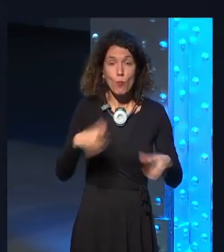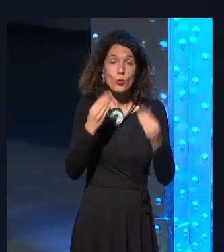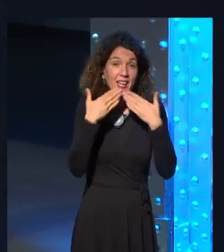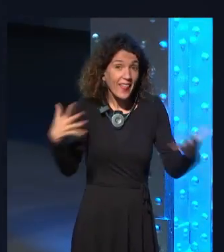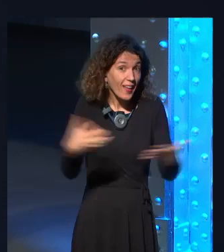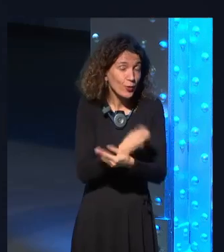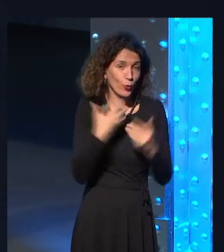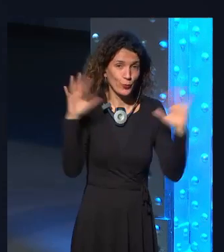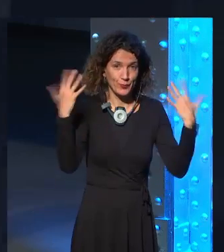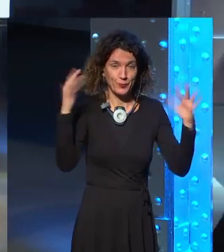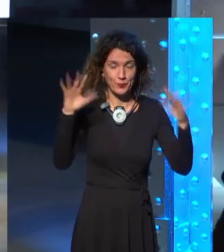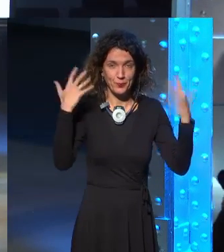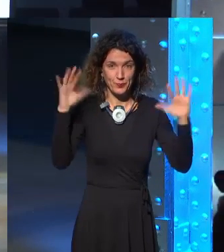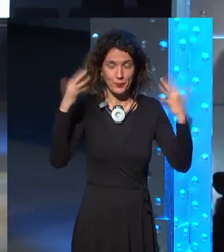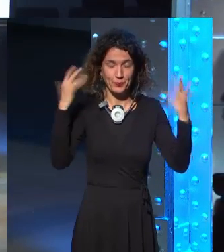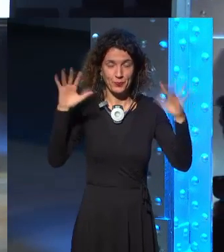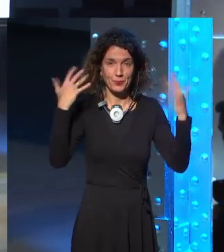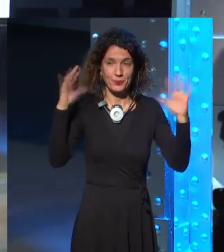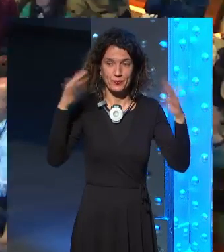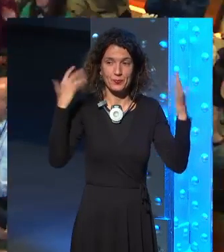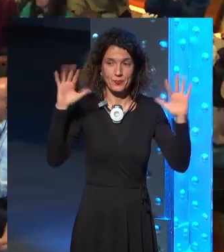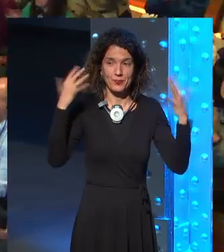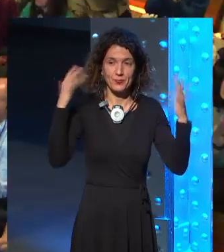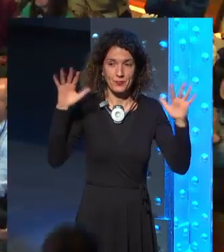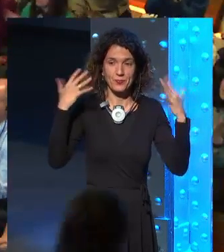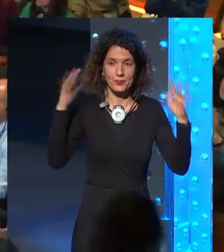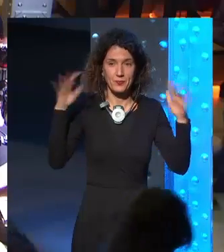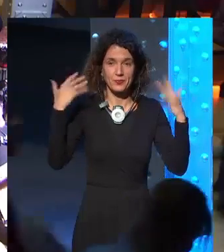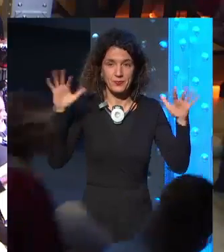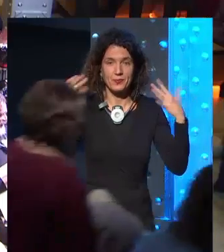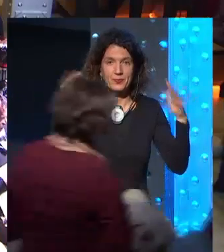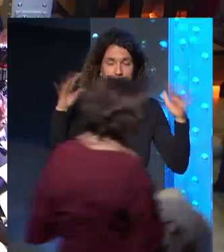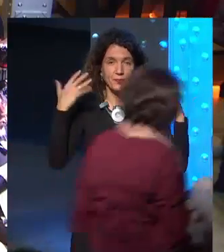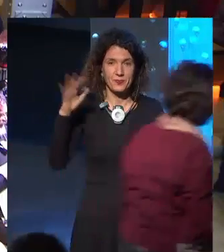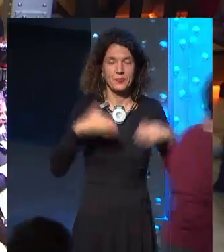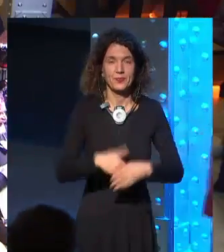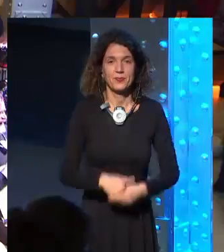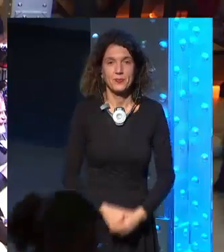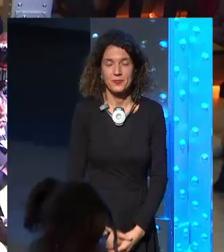you happy today. We have been ourselves. A big applause for our speakers.